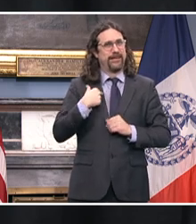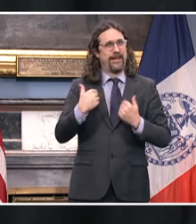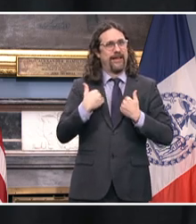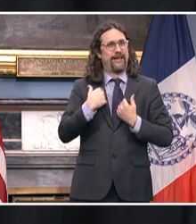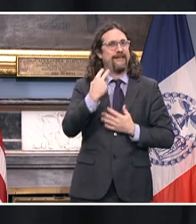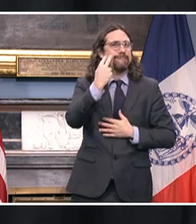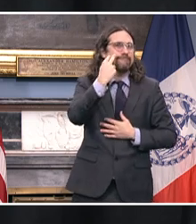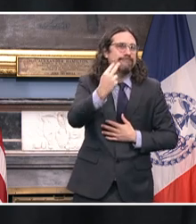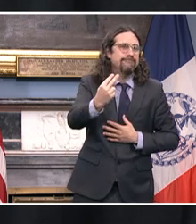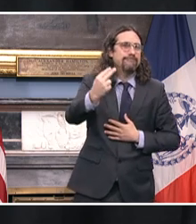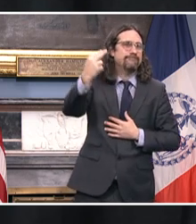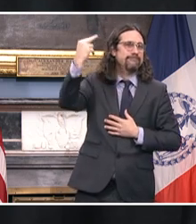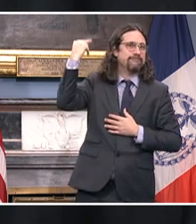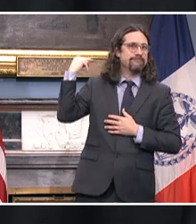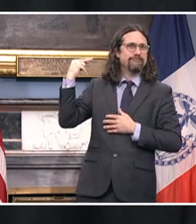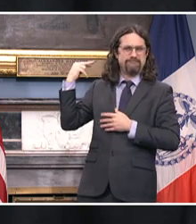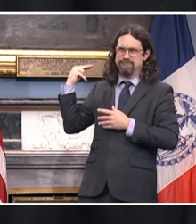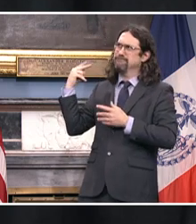the family